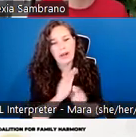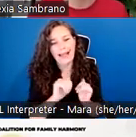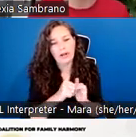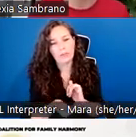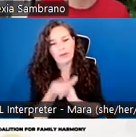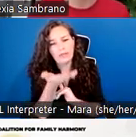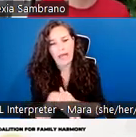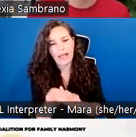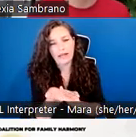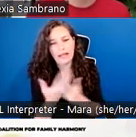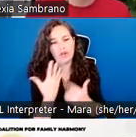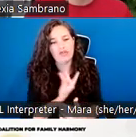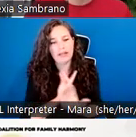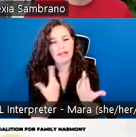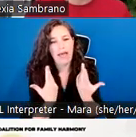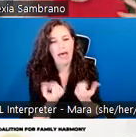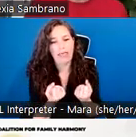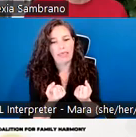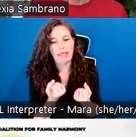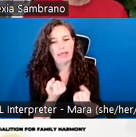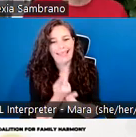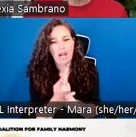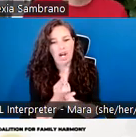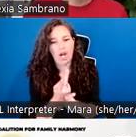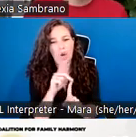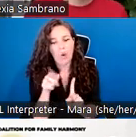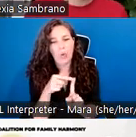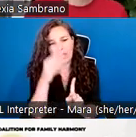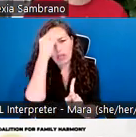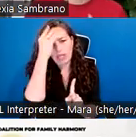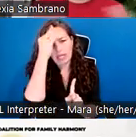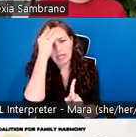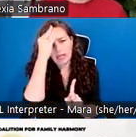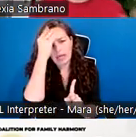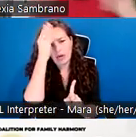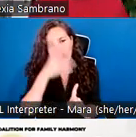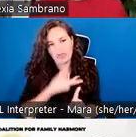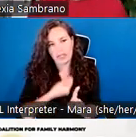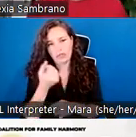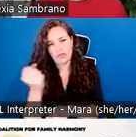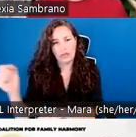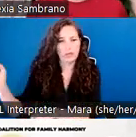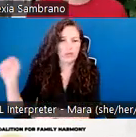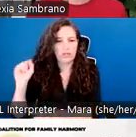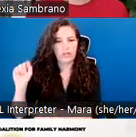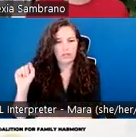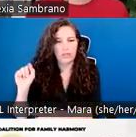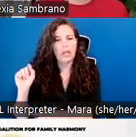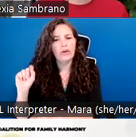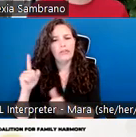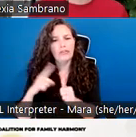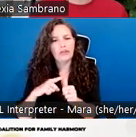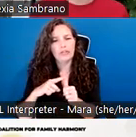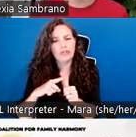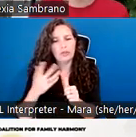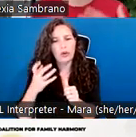trans healthcare. So when we're thinking about trans liberation movements, obviously we first really need to keep into